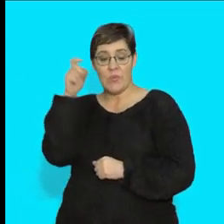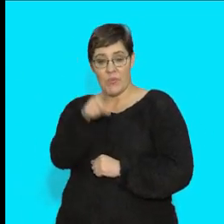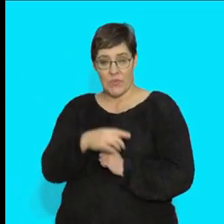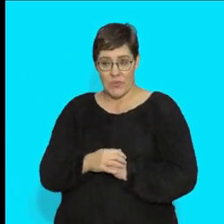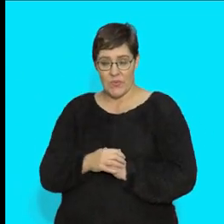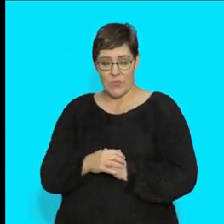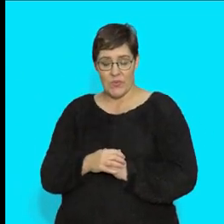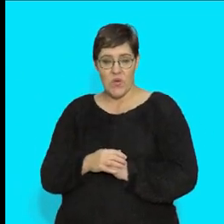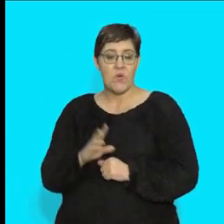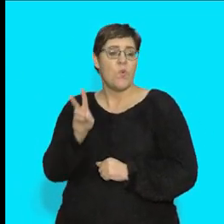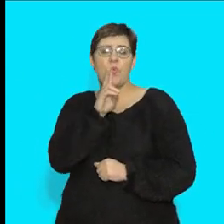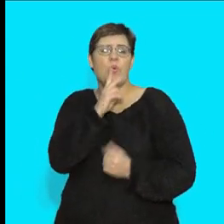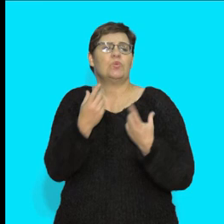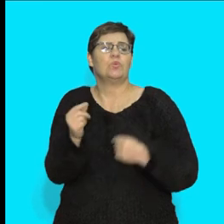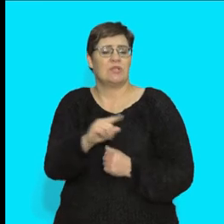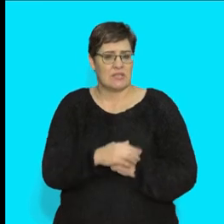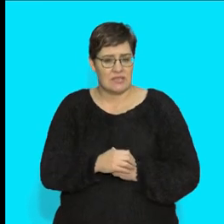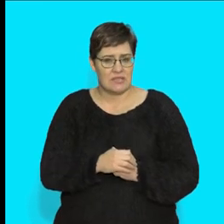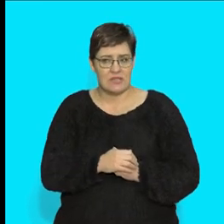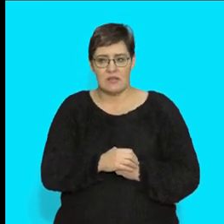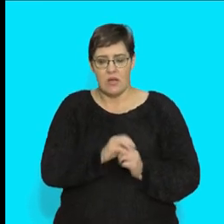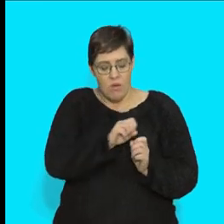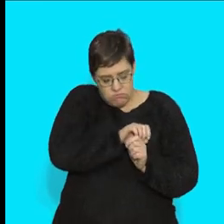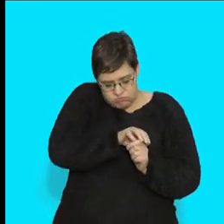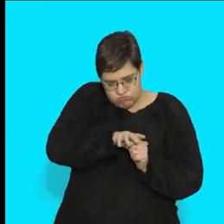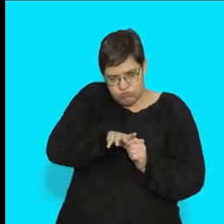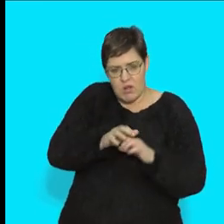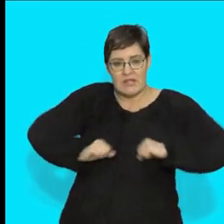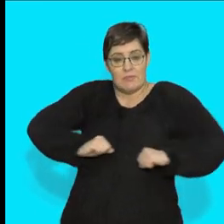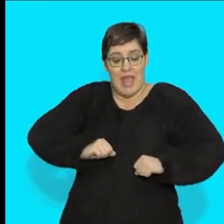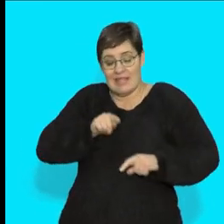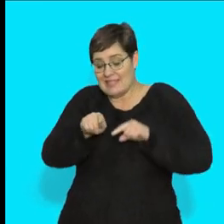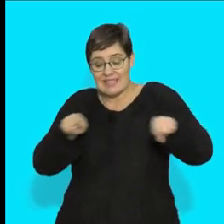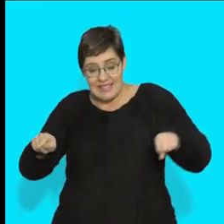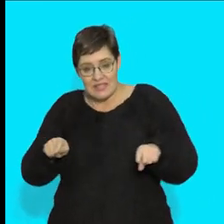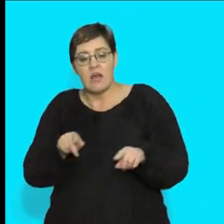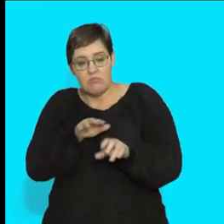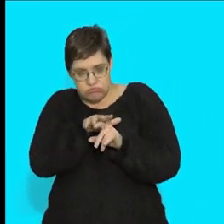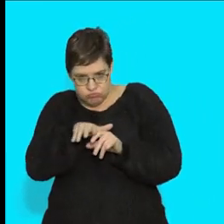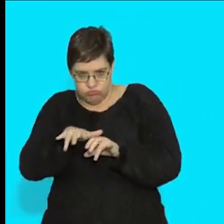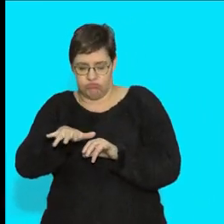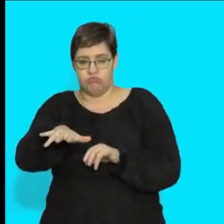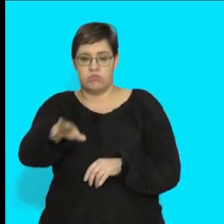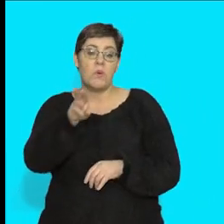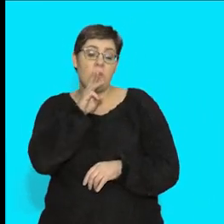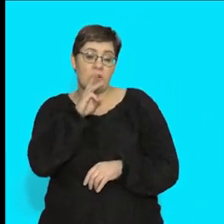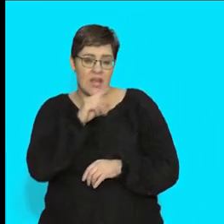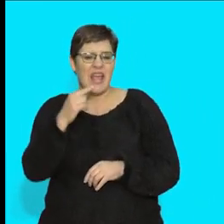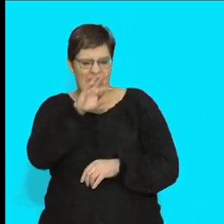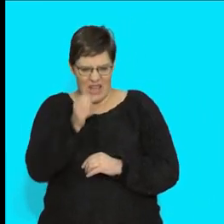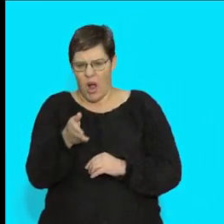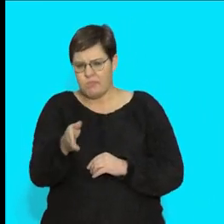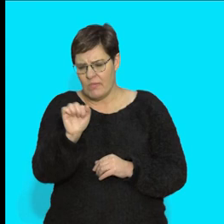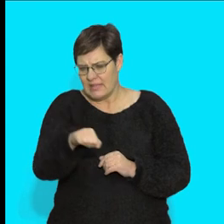What will the water do? It will fill all these intercellular spaces. There will be gases as well.